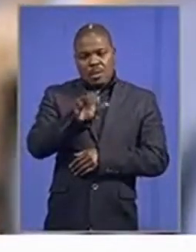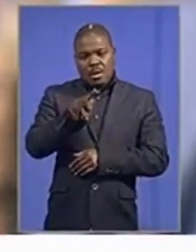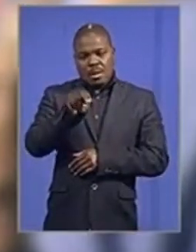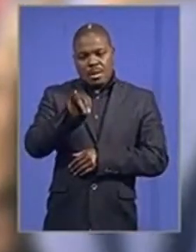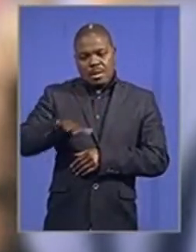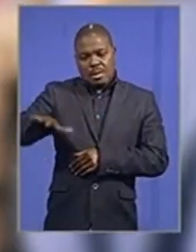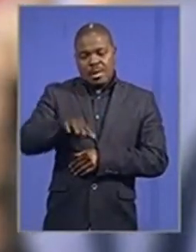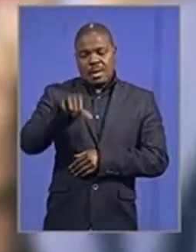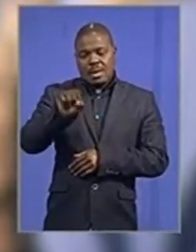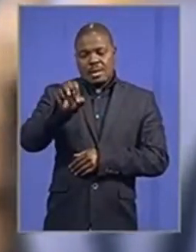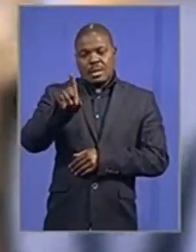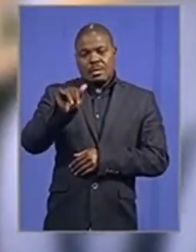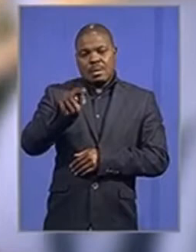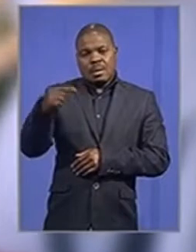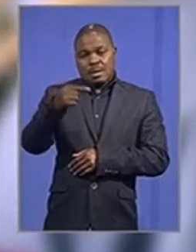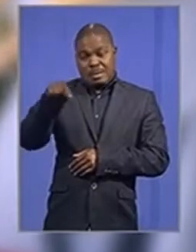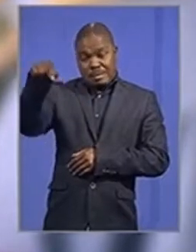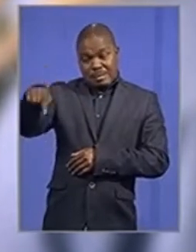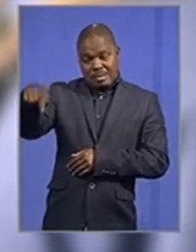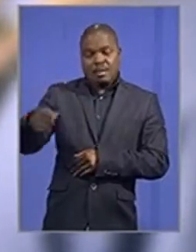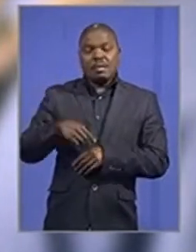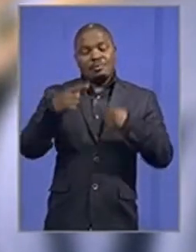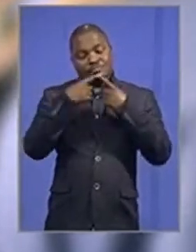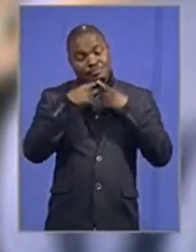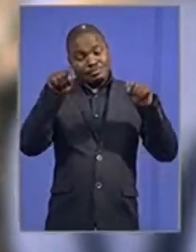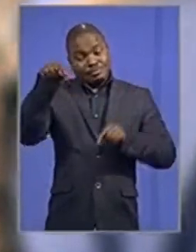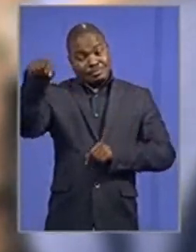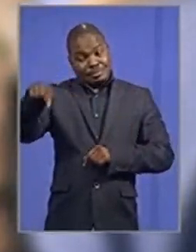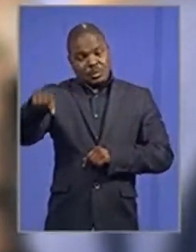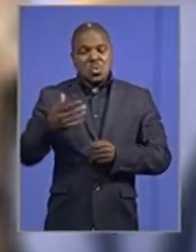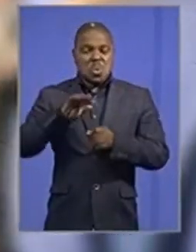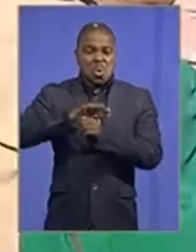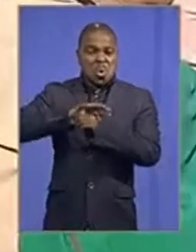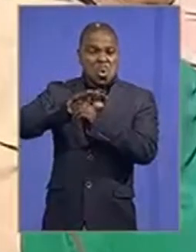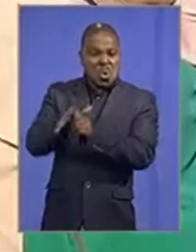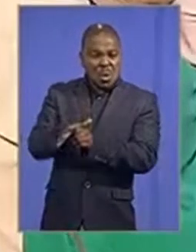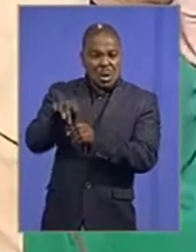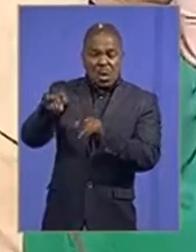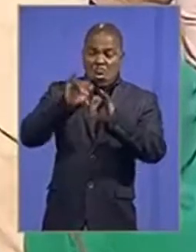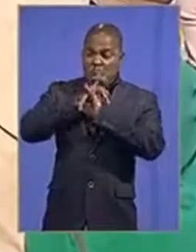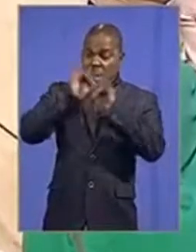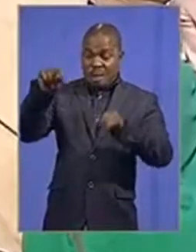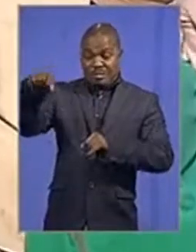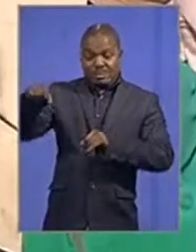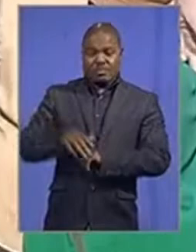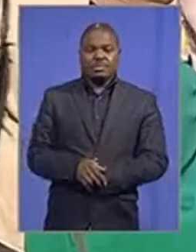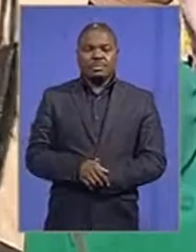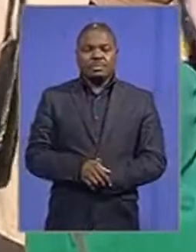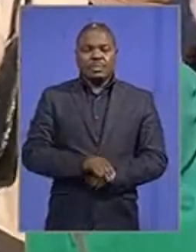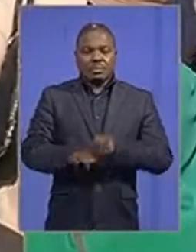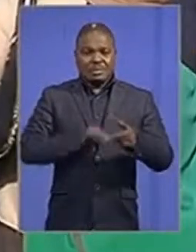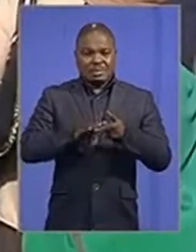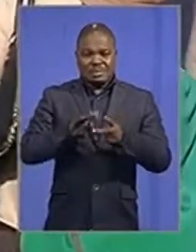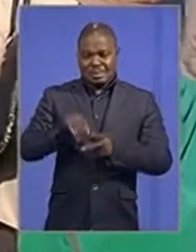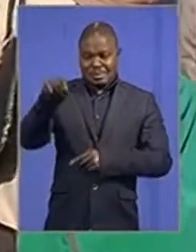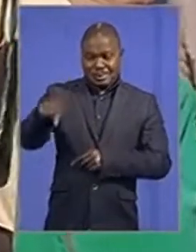Sedibeng. Ke yona nakong yeo moo go tsebišitšego gore lefelo leo ke moo COVID-19 e kepetšego gona. Go bo go sa latelwe